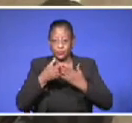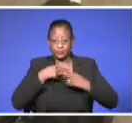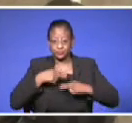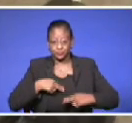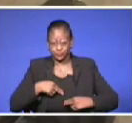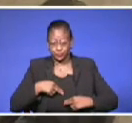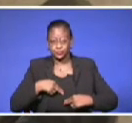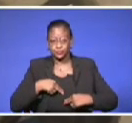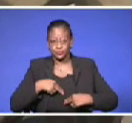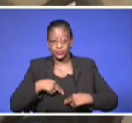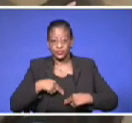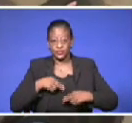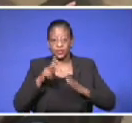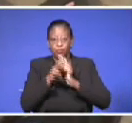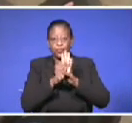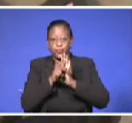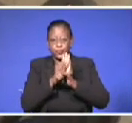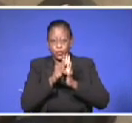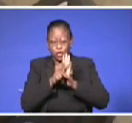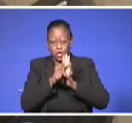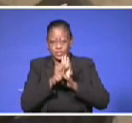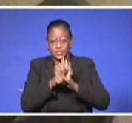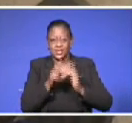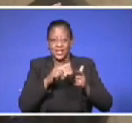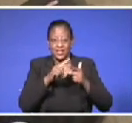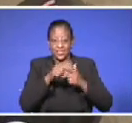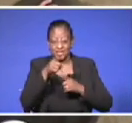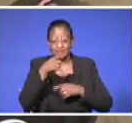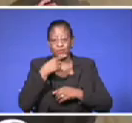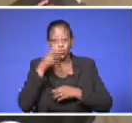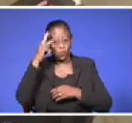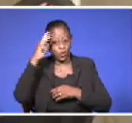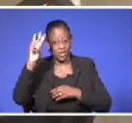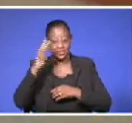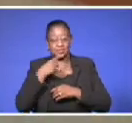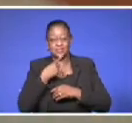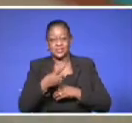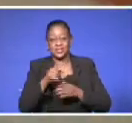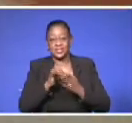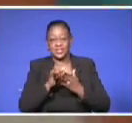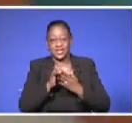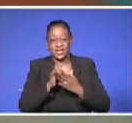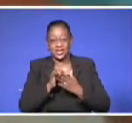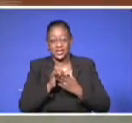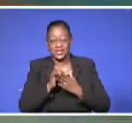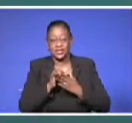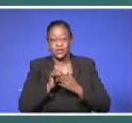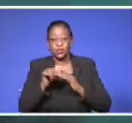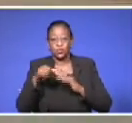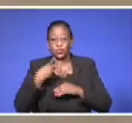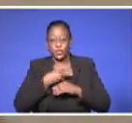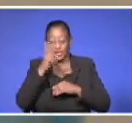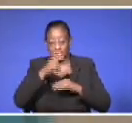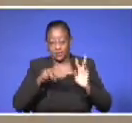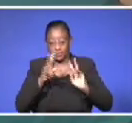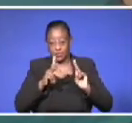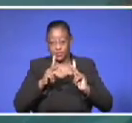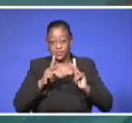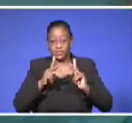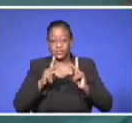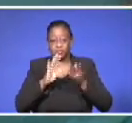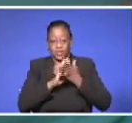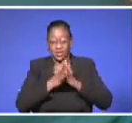Health, the Honorable Renward Wells, estimates that just 1/8 of the country's population has been vaccinated against the potentially deadly